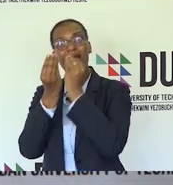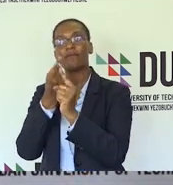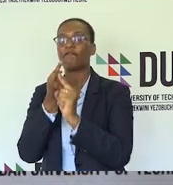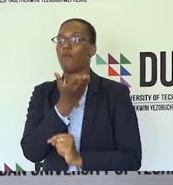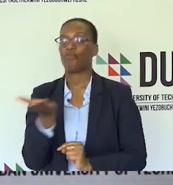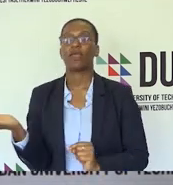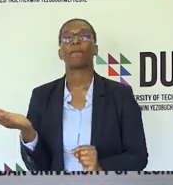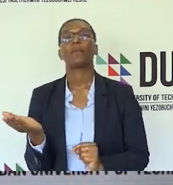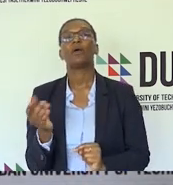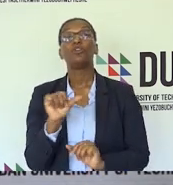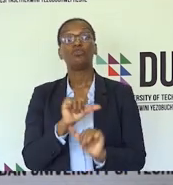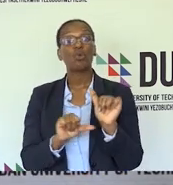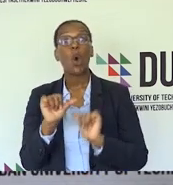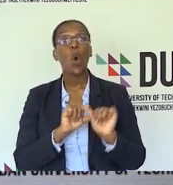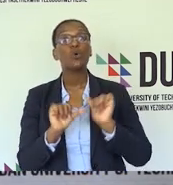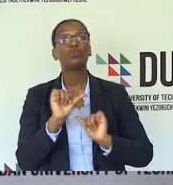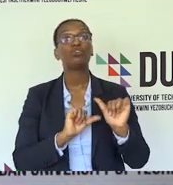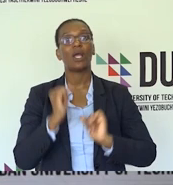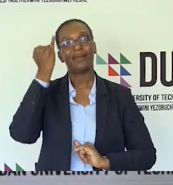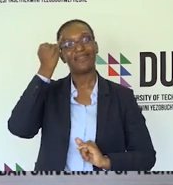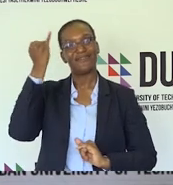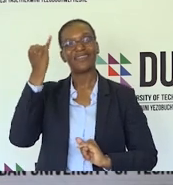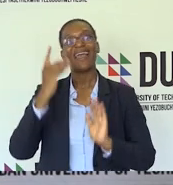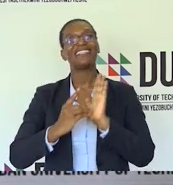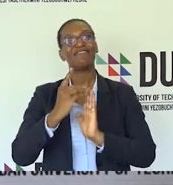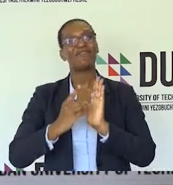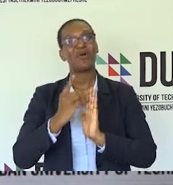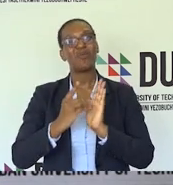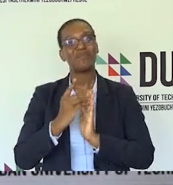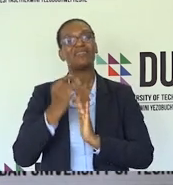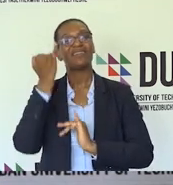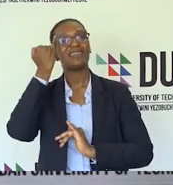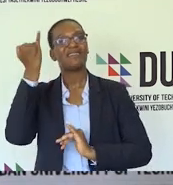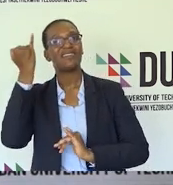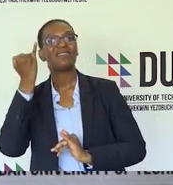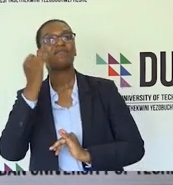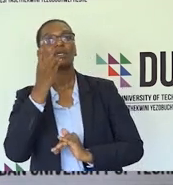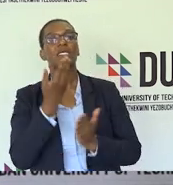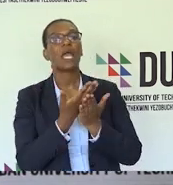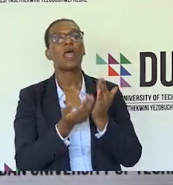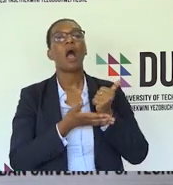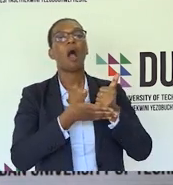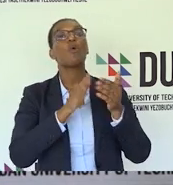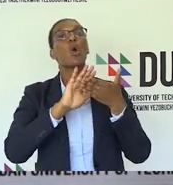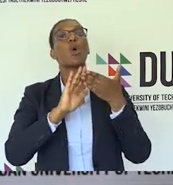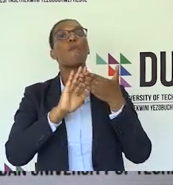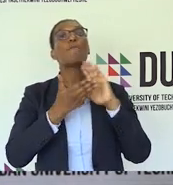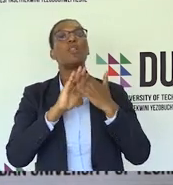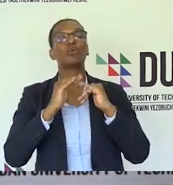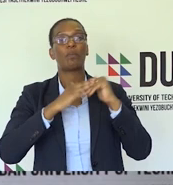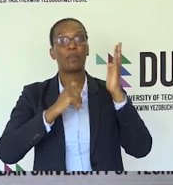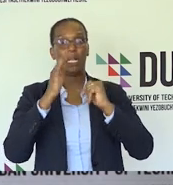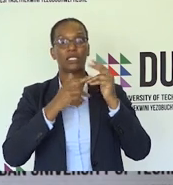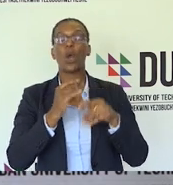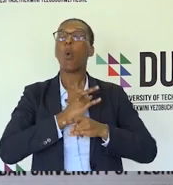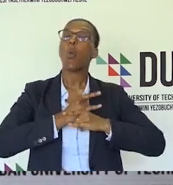students' social innovation and development initiatives that help to build communities around us win national